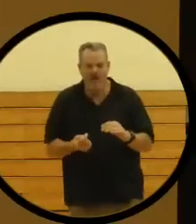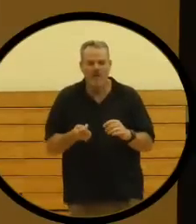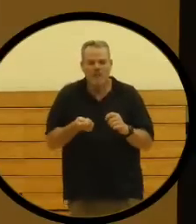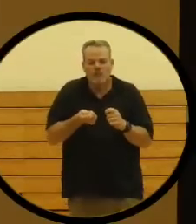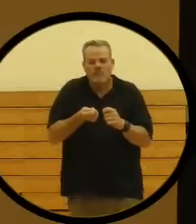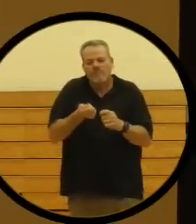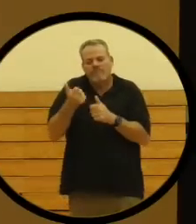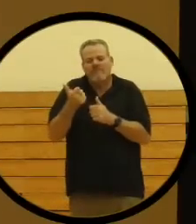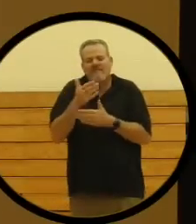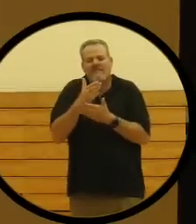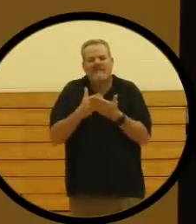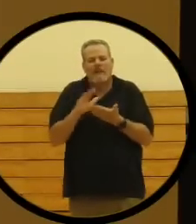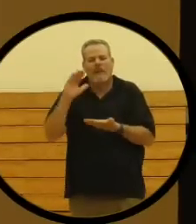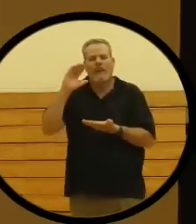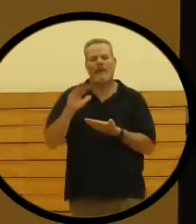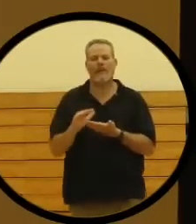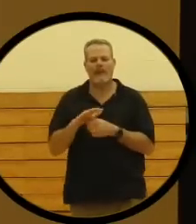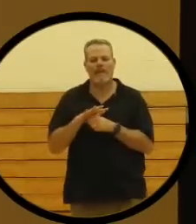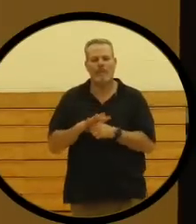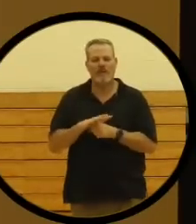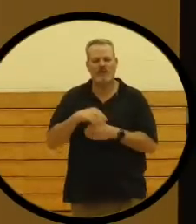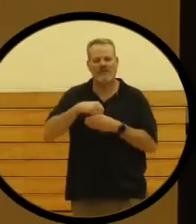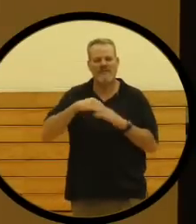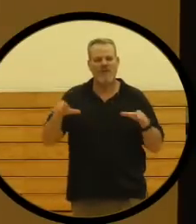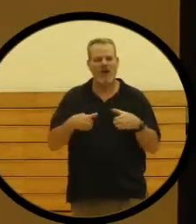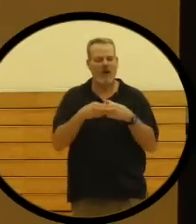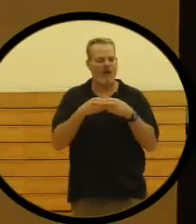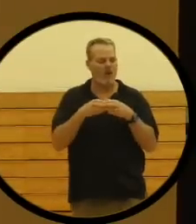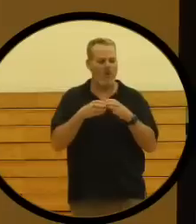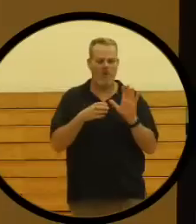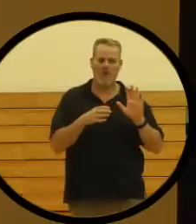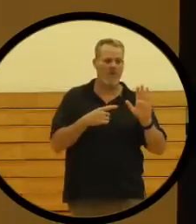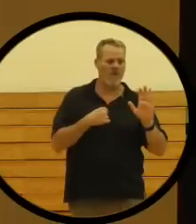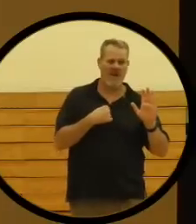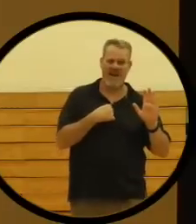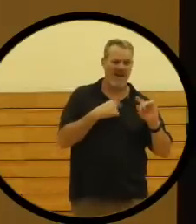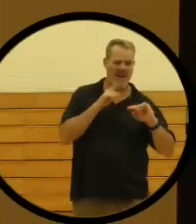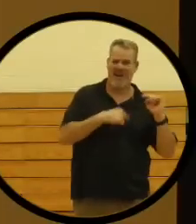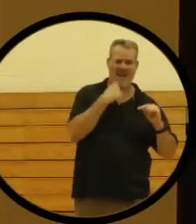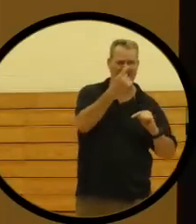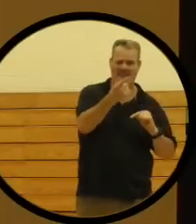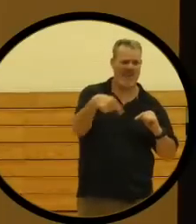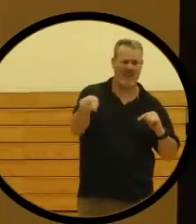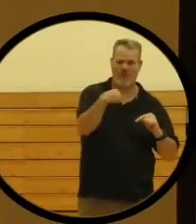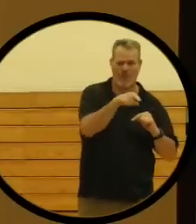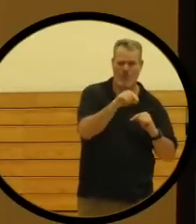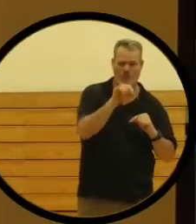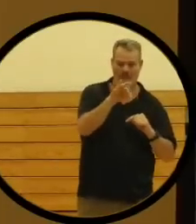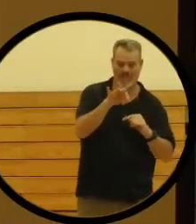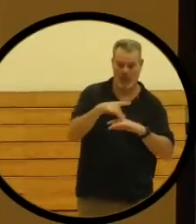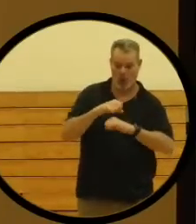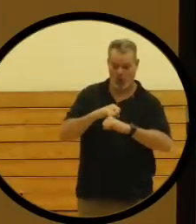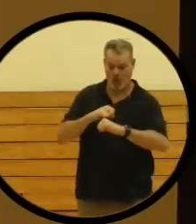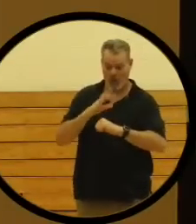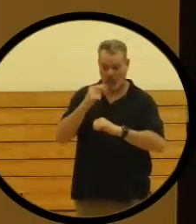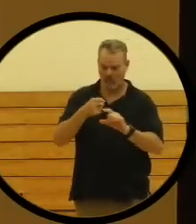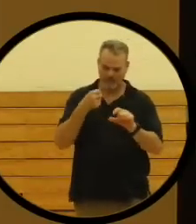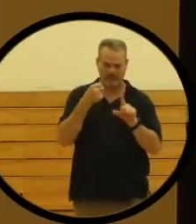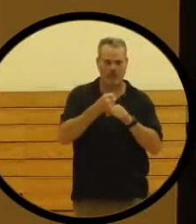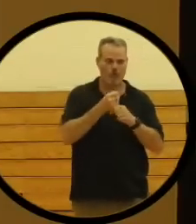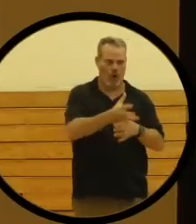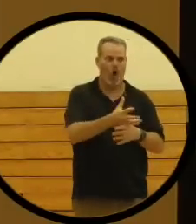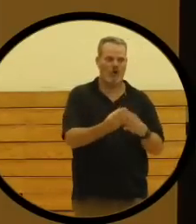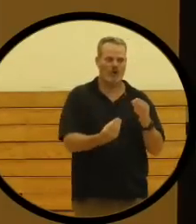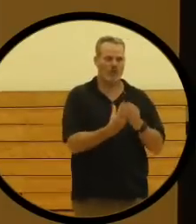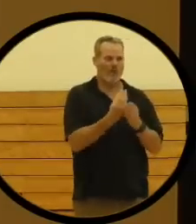of the pressure in the volcano. So we can't tell you when an earthquake is going to be something that precedes an eruption,